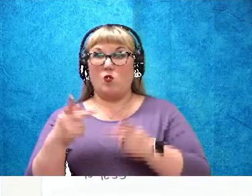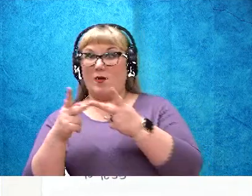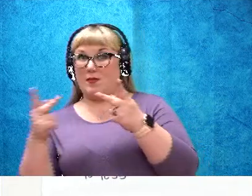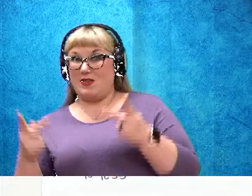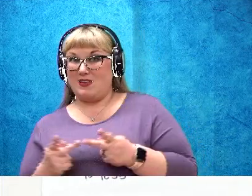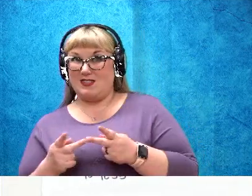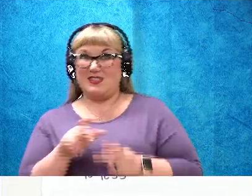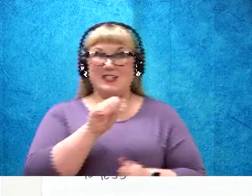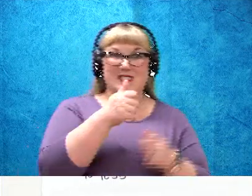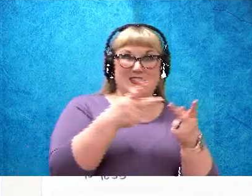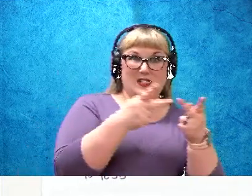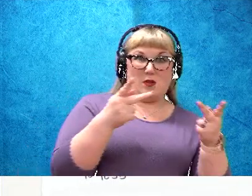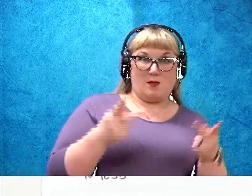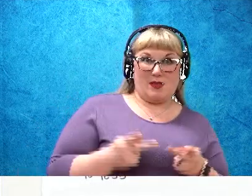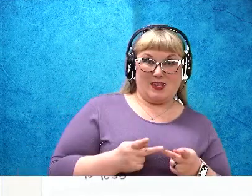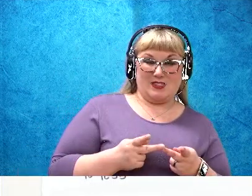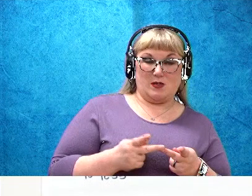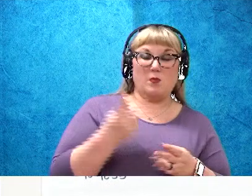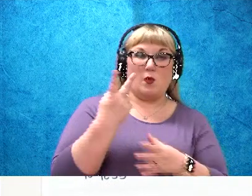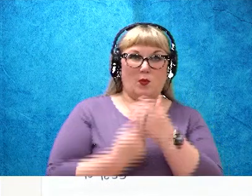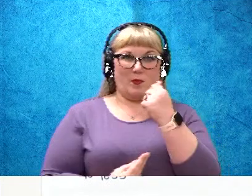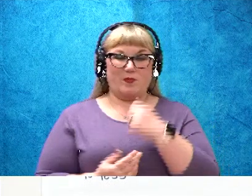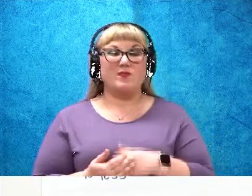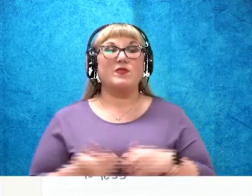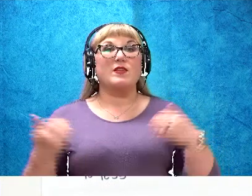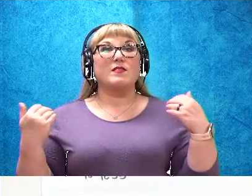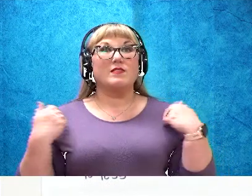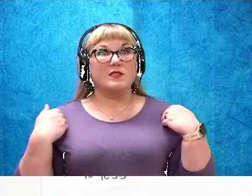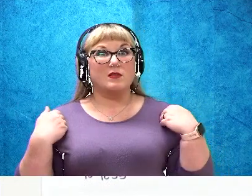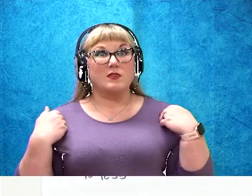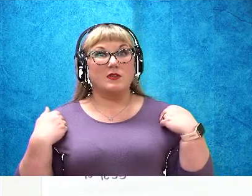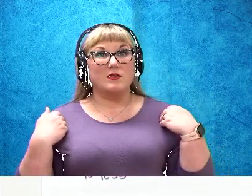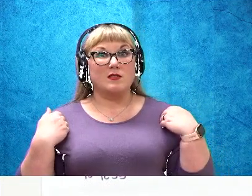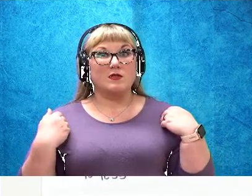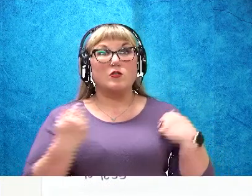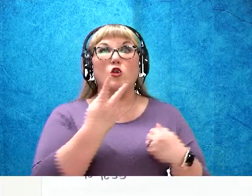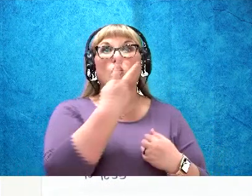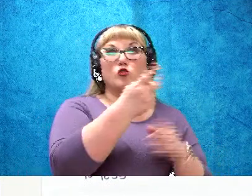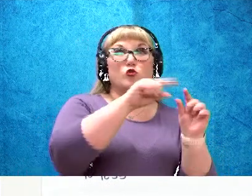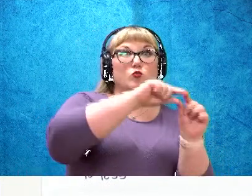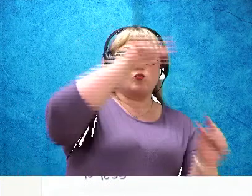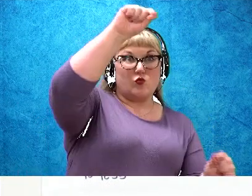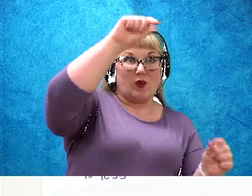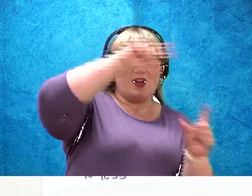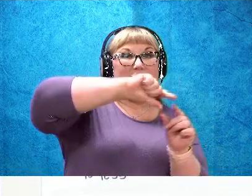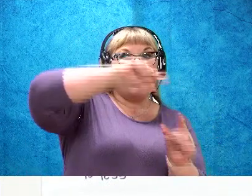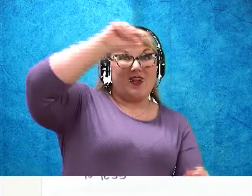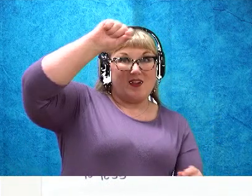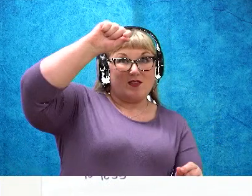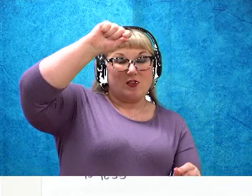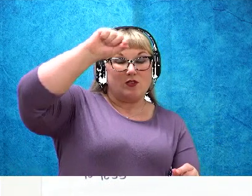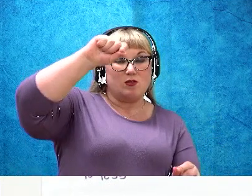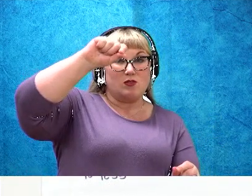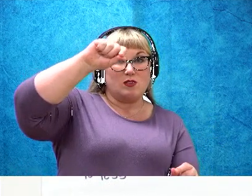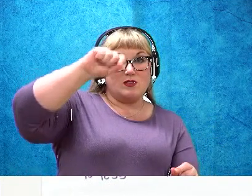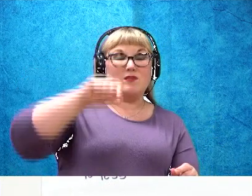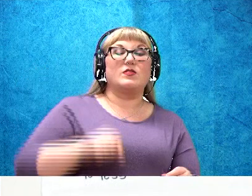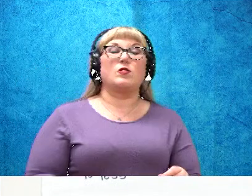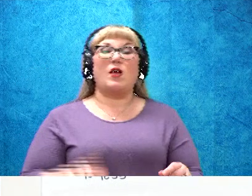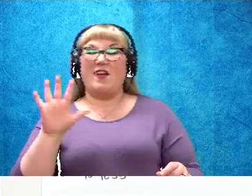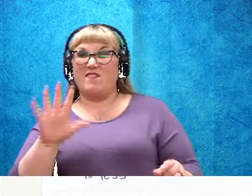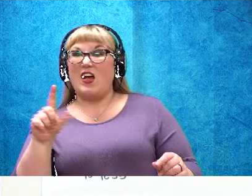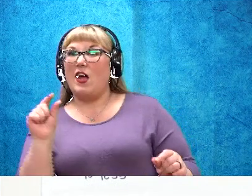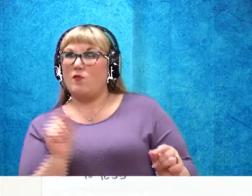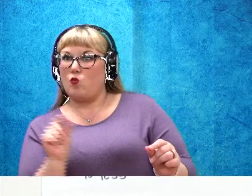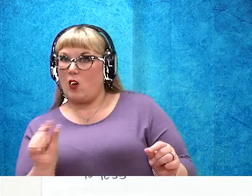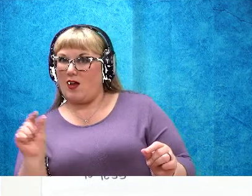and 1 in the tens place. We have 2 rods in 25 and 5